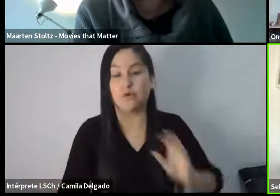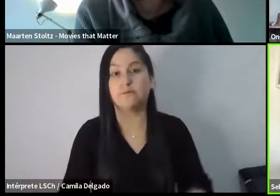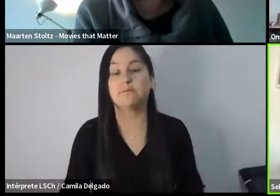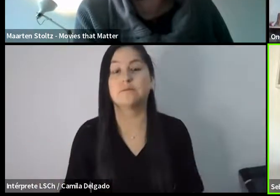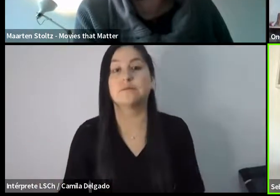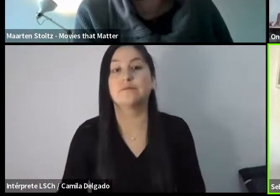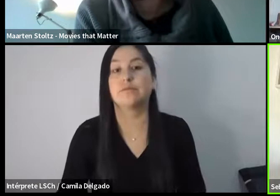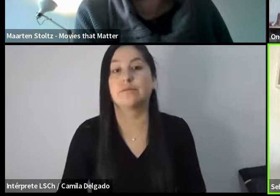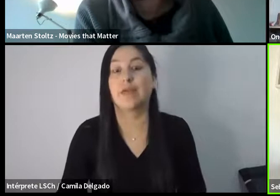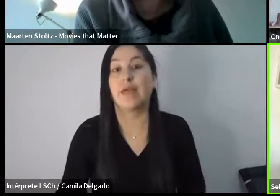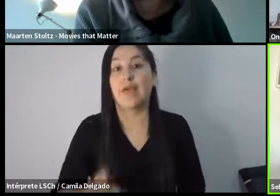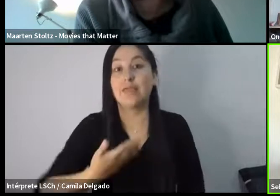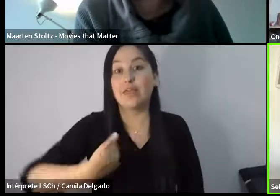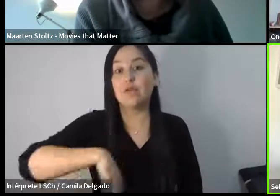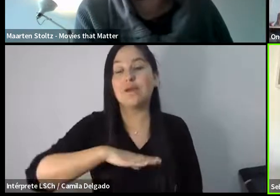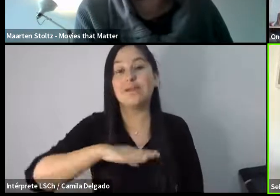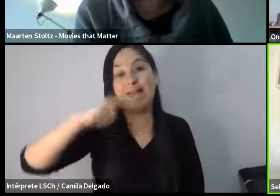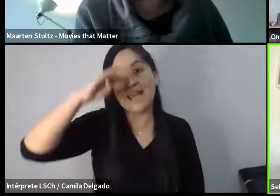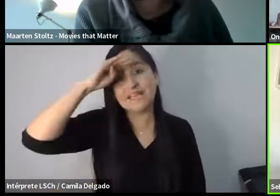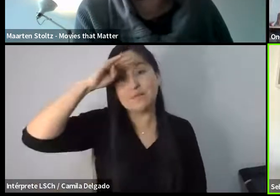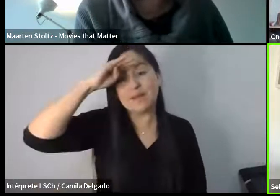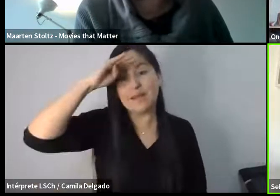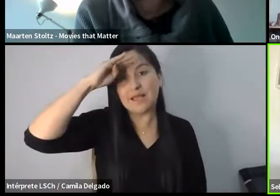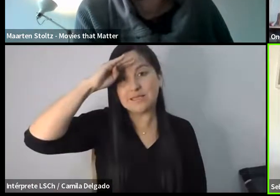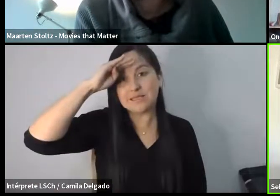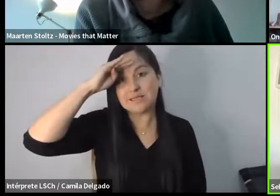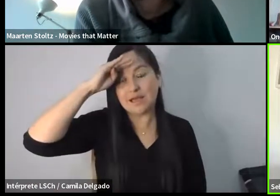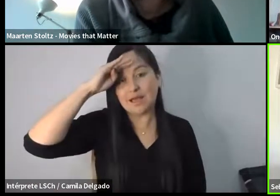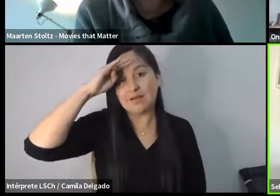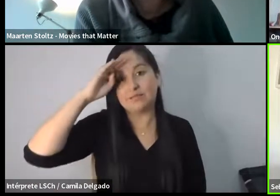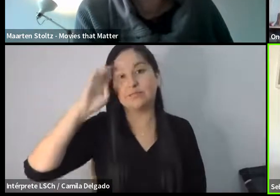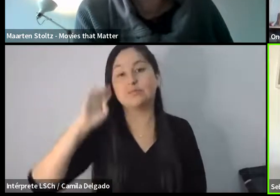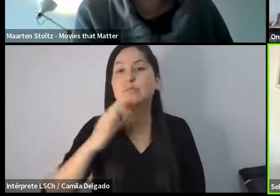Desde su experiencia personal, ¿por qué?